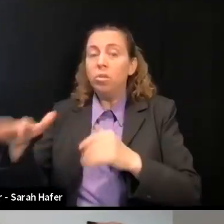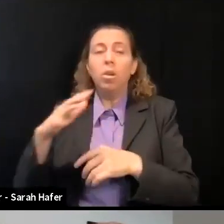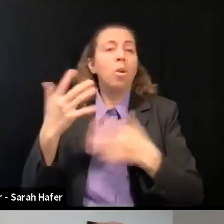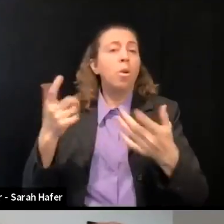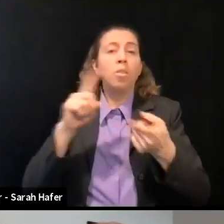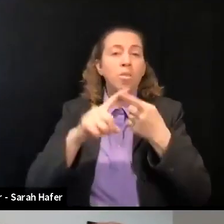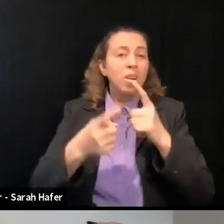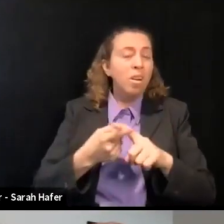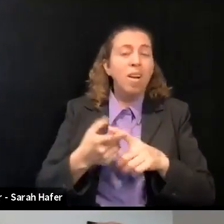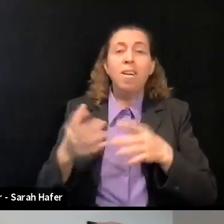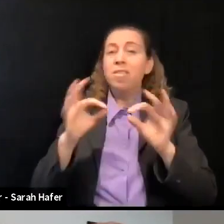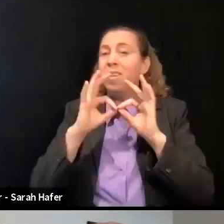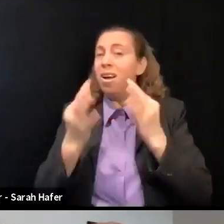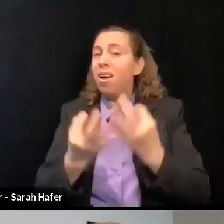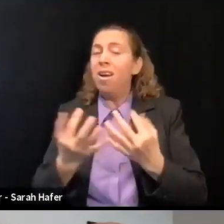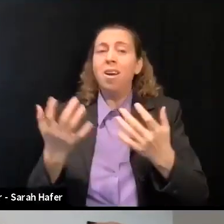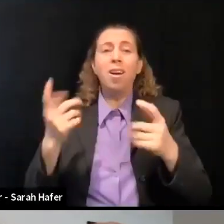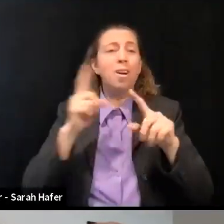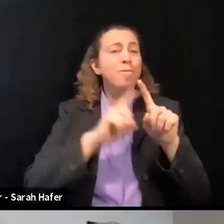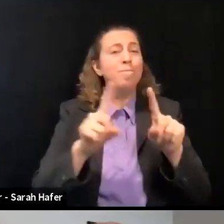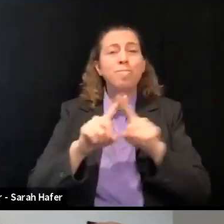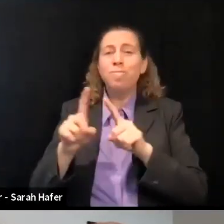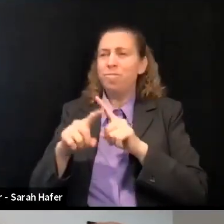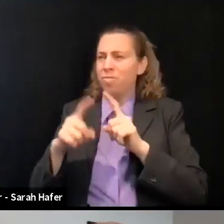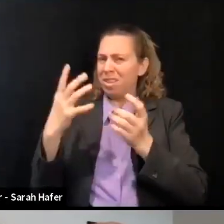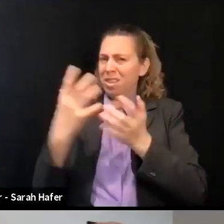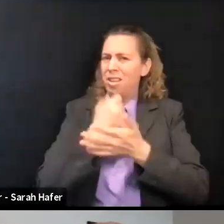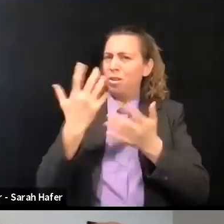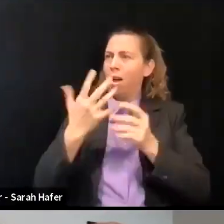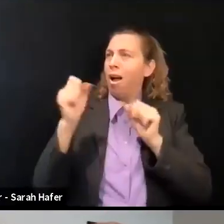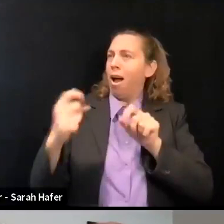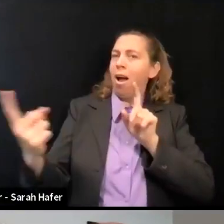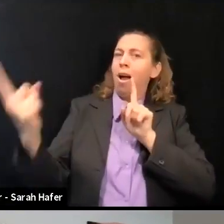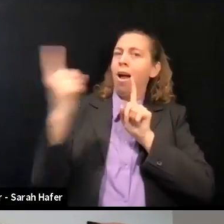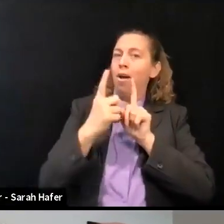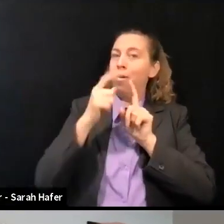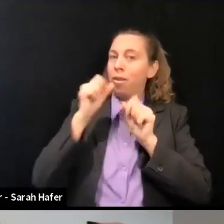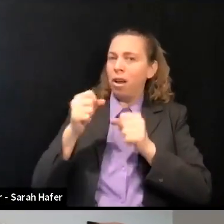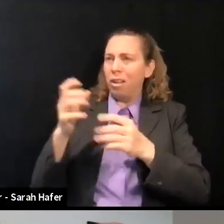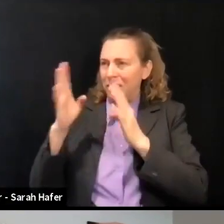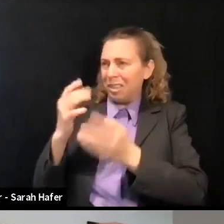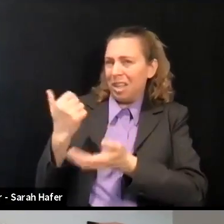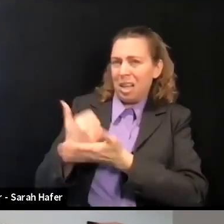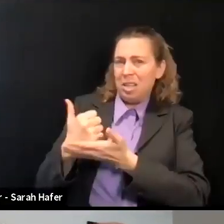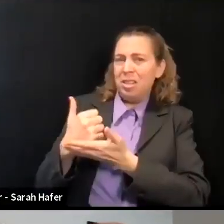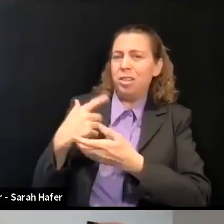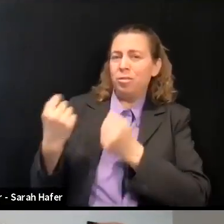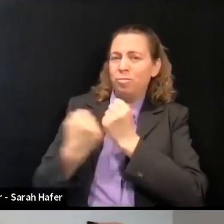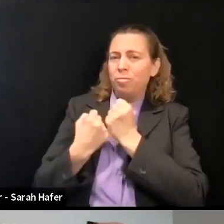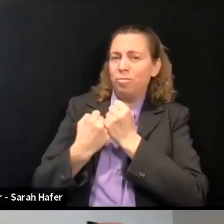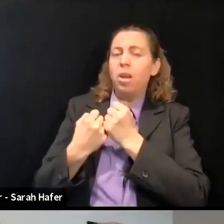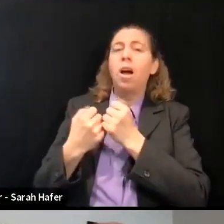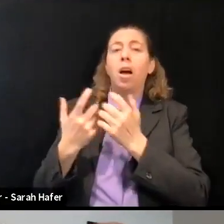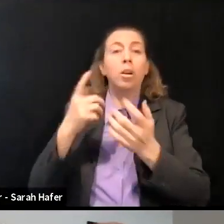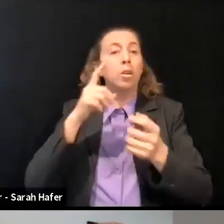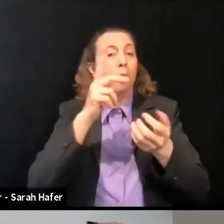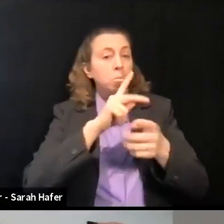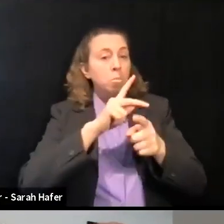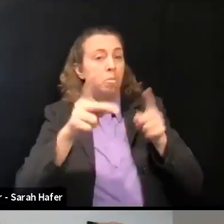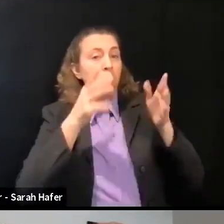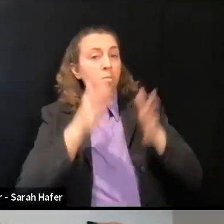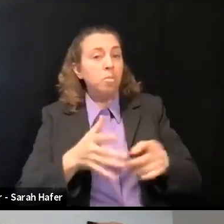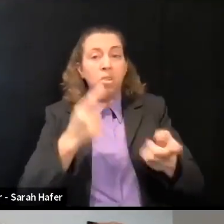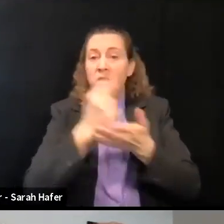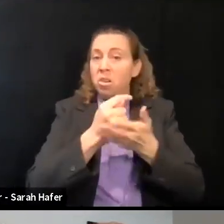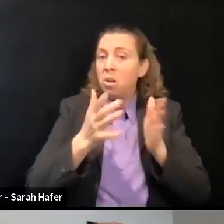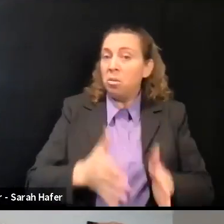to listen. And if it's needed, even talking with a professional. And we also have some resources that we would like to